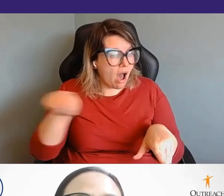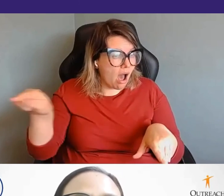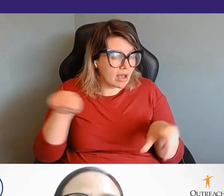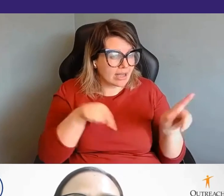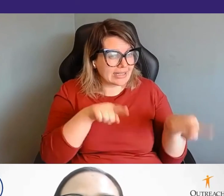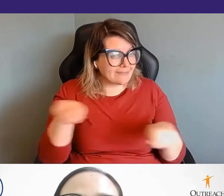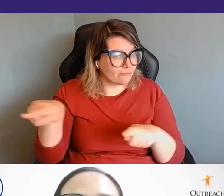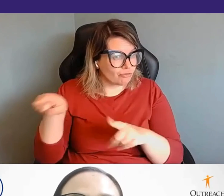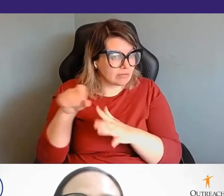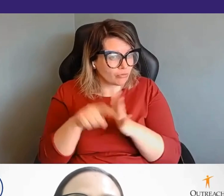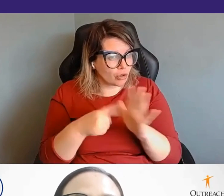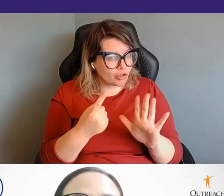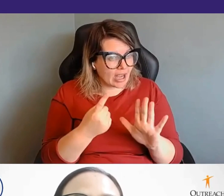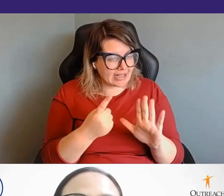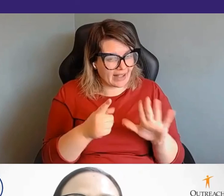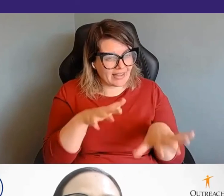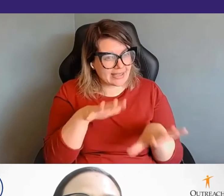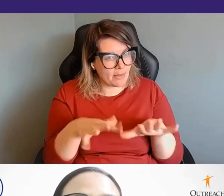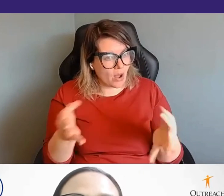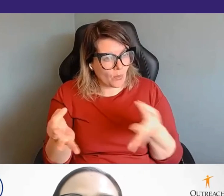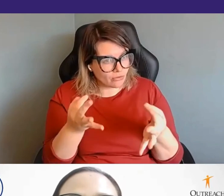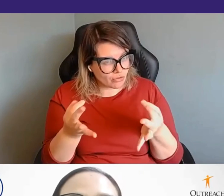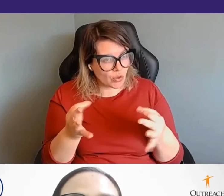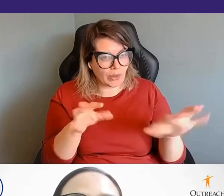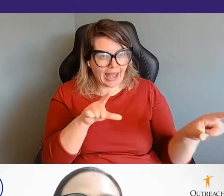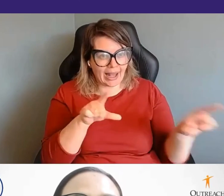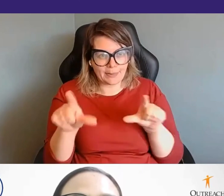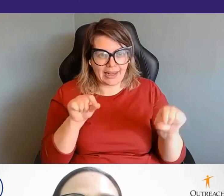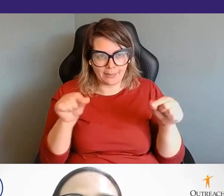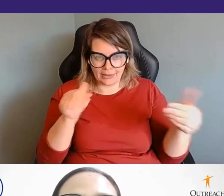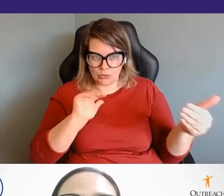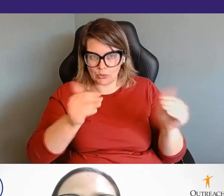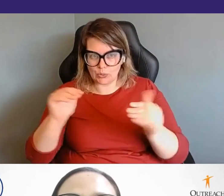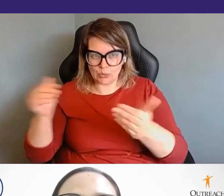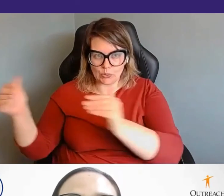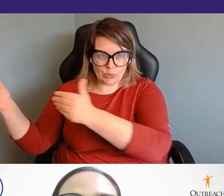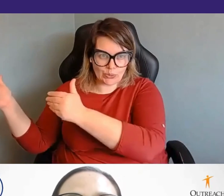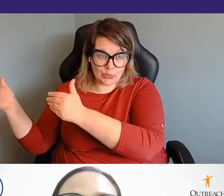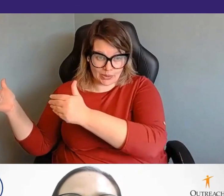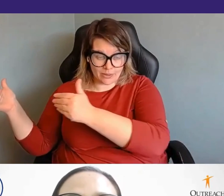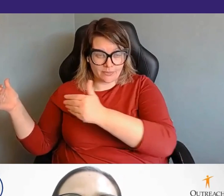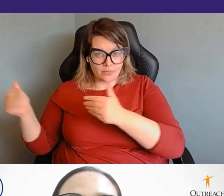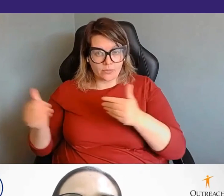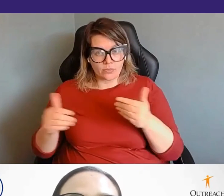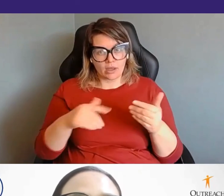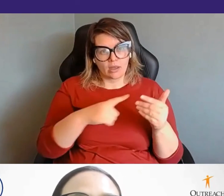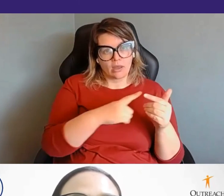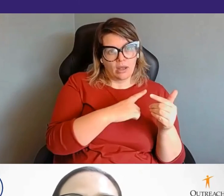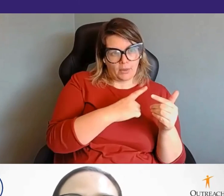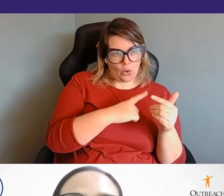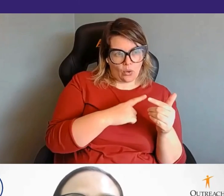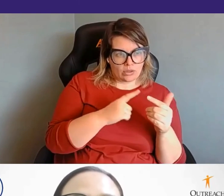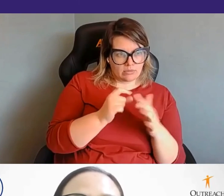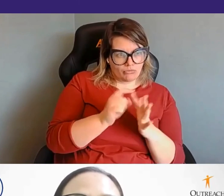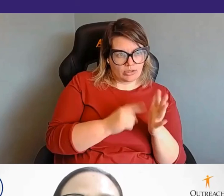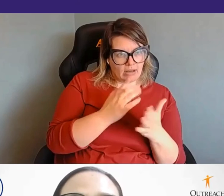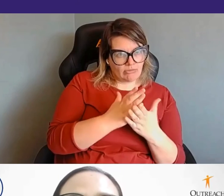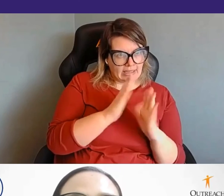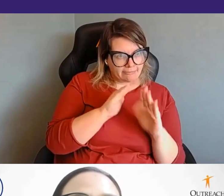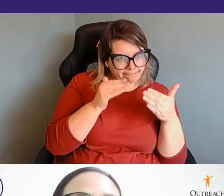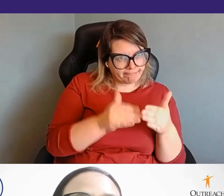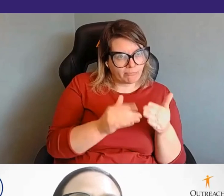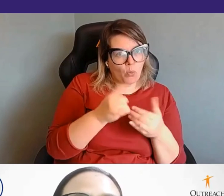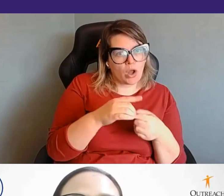different areas. And then that allows for aggregation. And because, you know, whilst there are contextual nuances